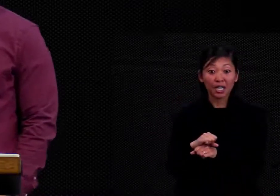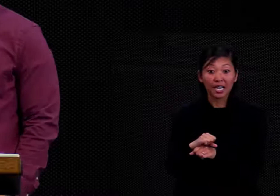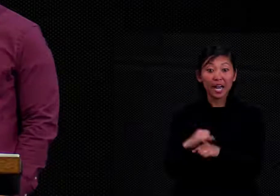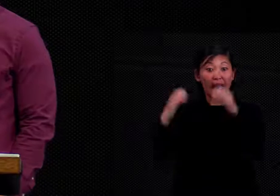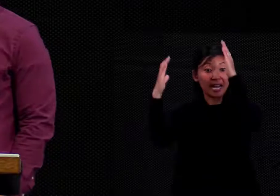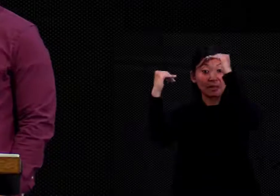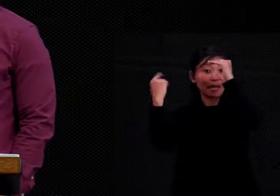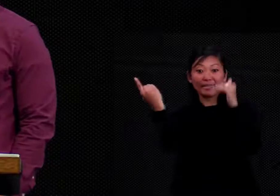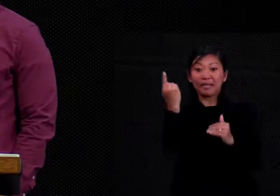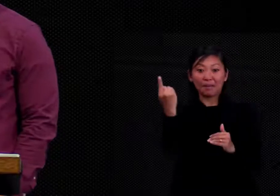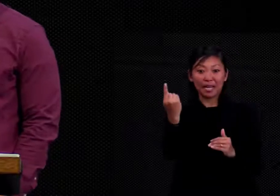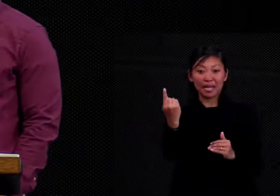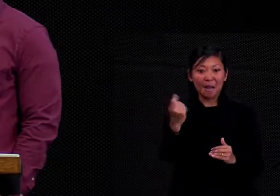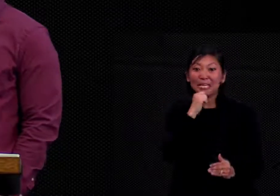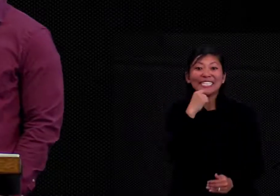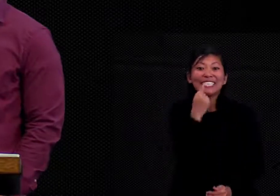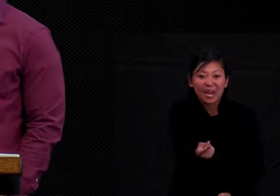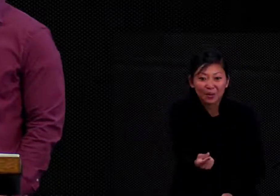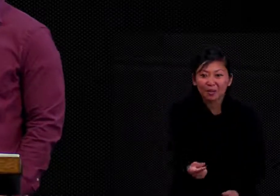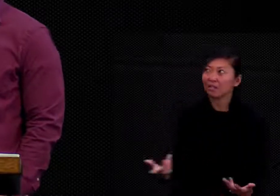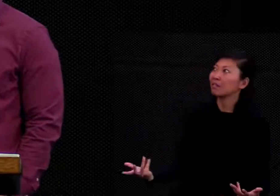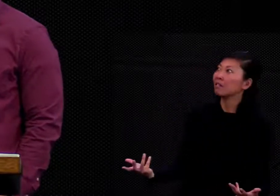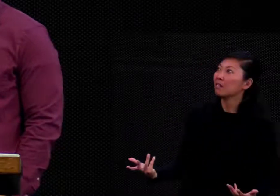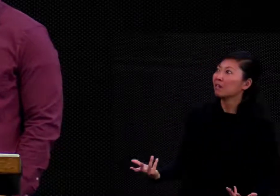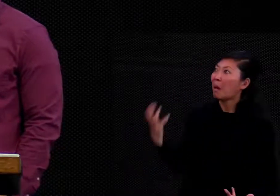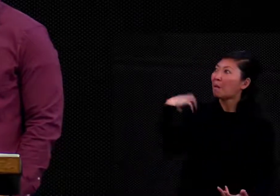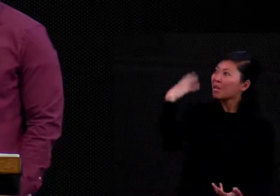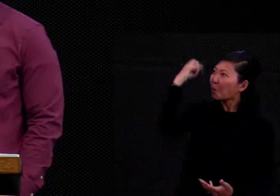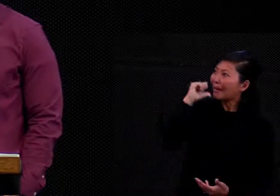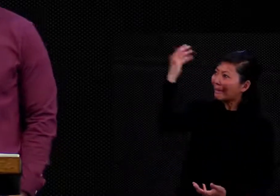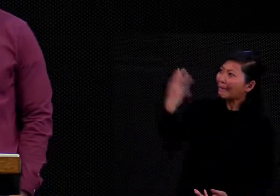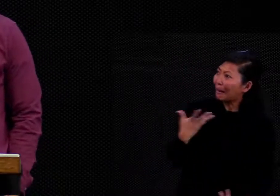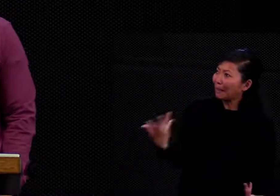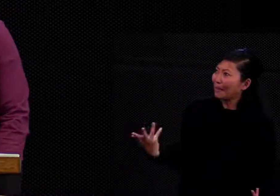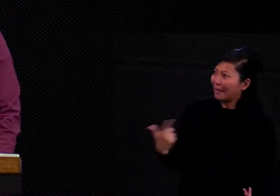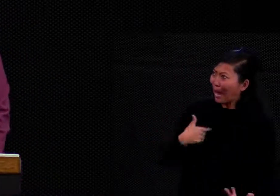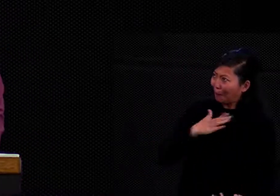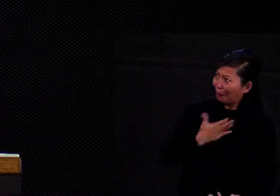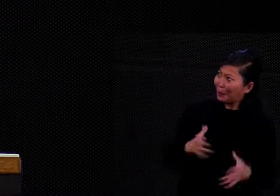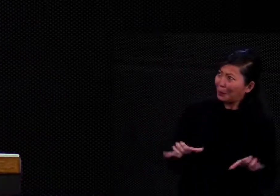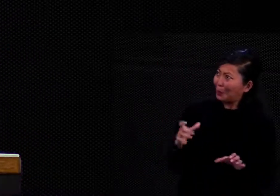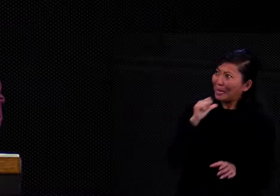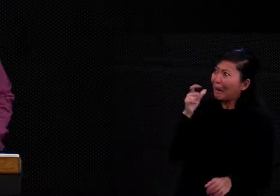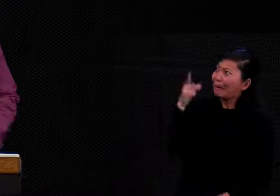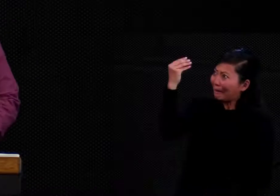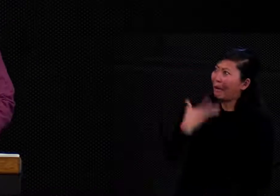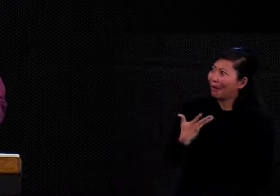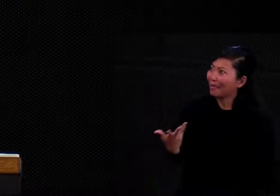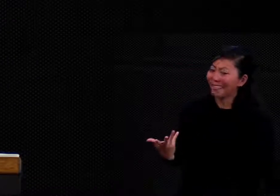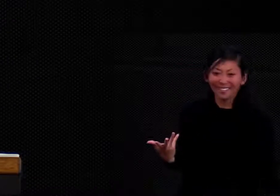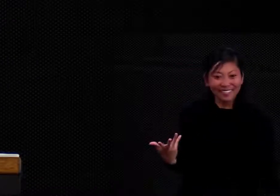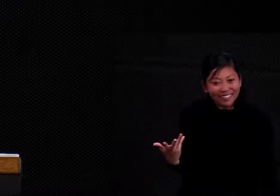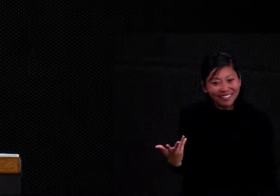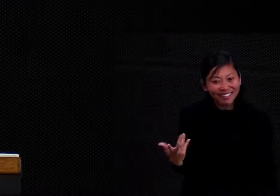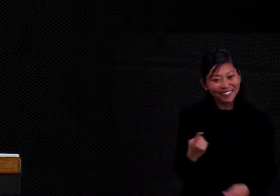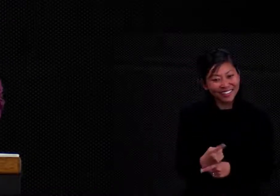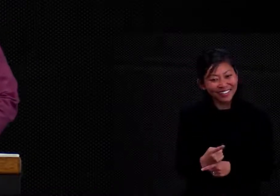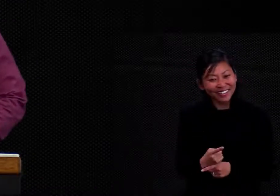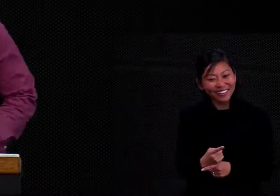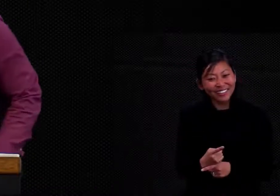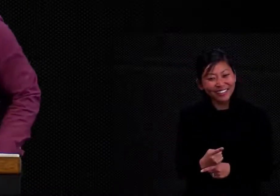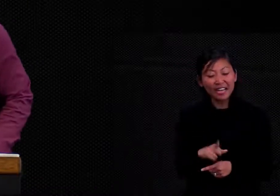idea existed? You're like, I would have been happy to do that if I would have known that it was there. A need often turns into